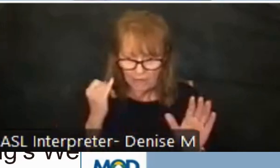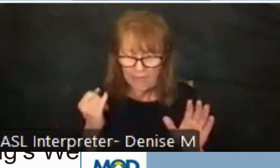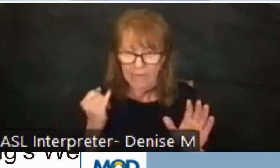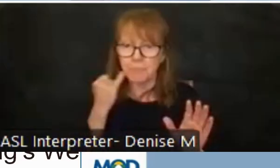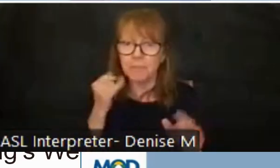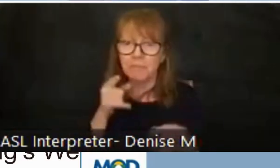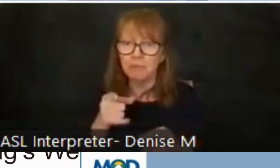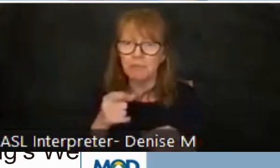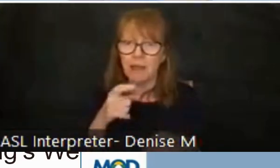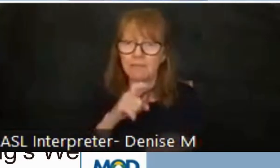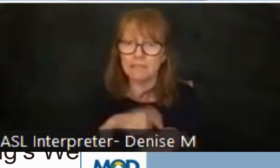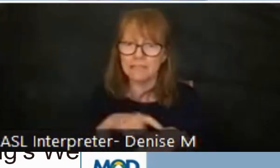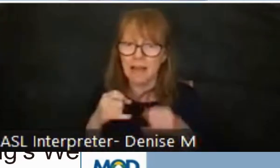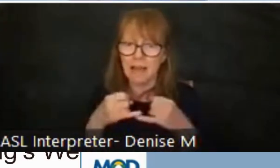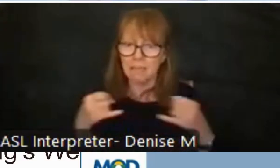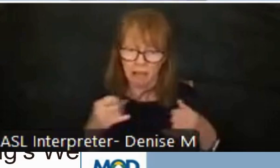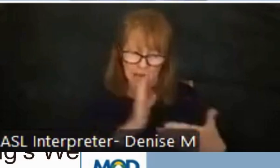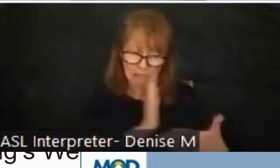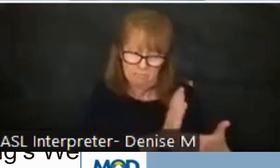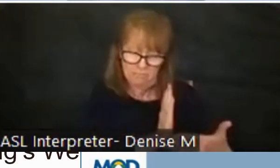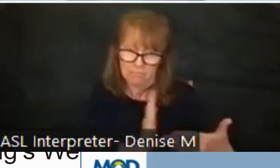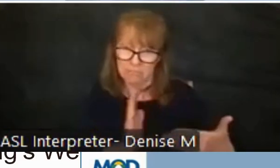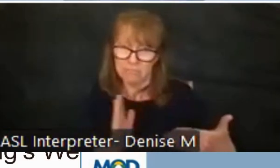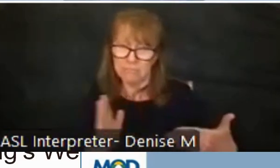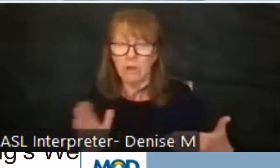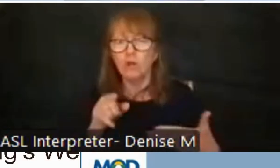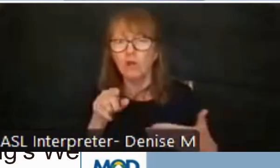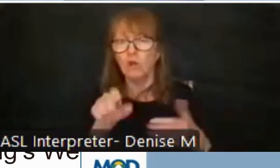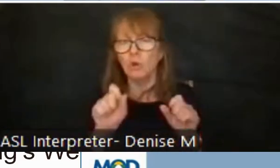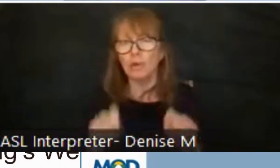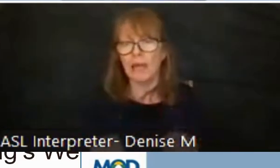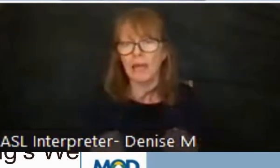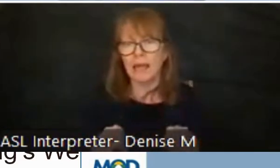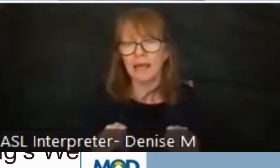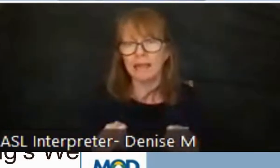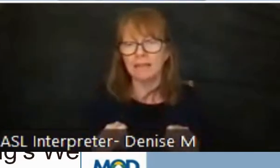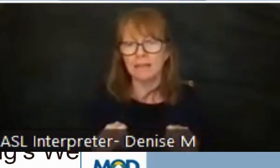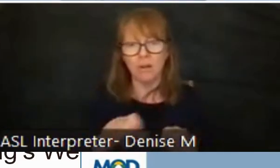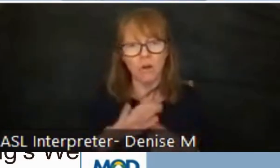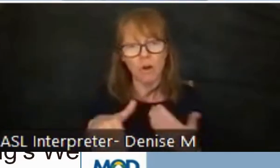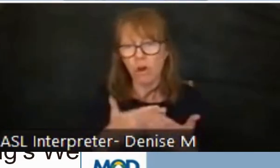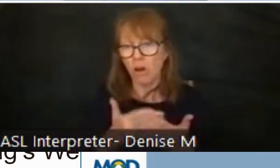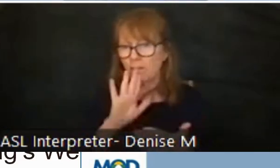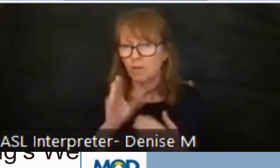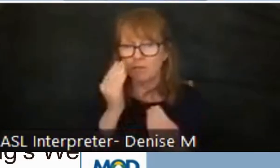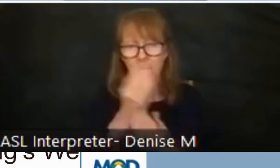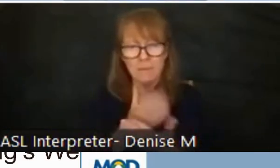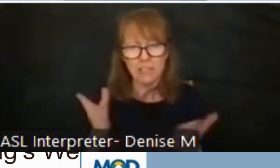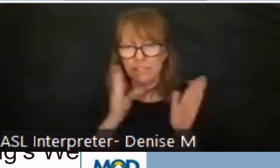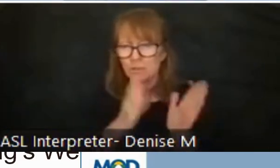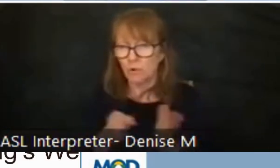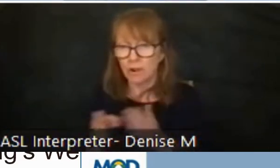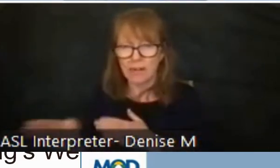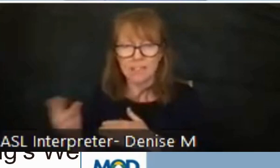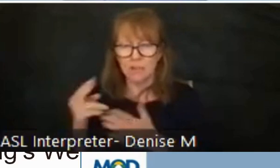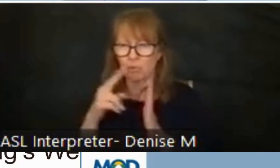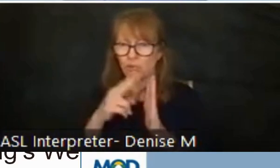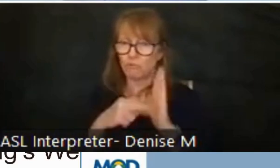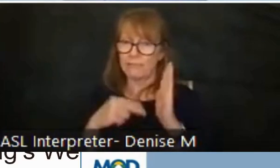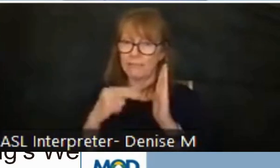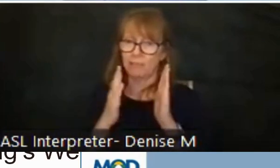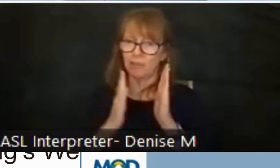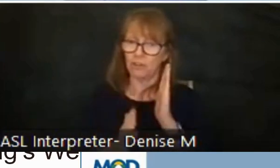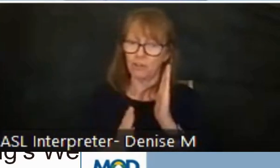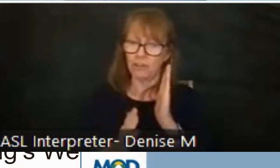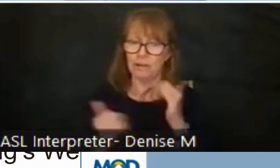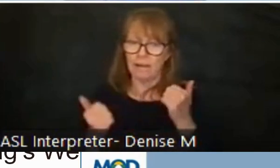chronological timeline beforehand for yourself, you can keep your information organized so that the reader of your information